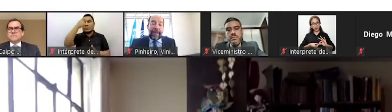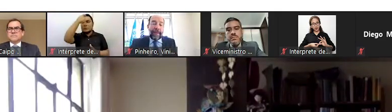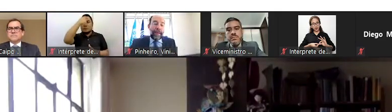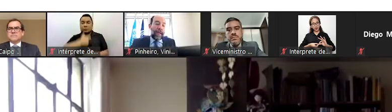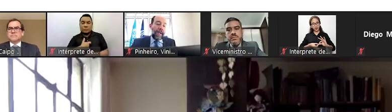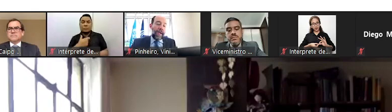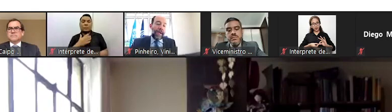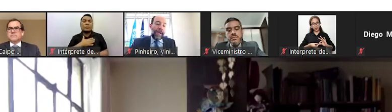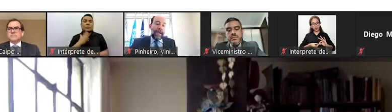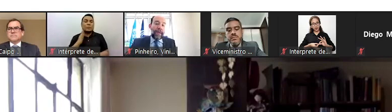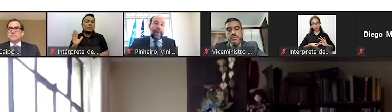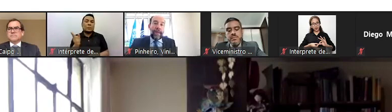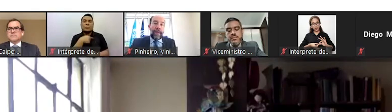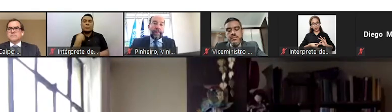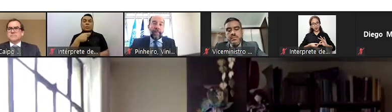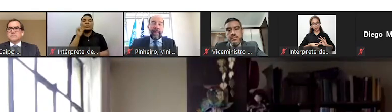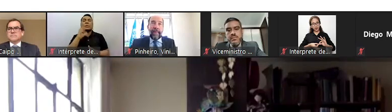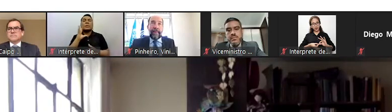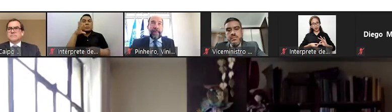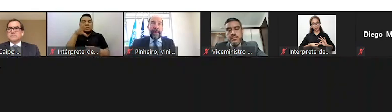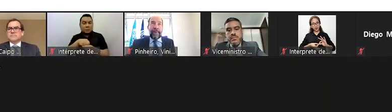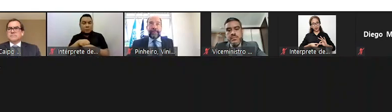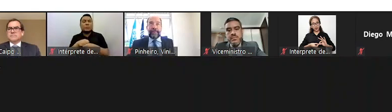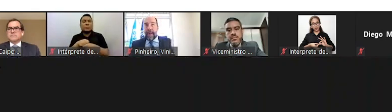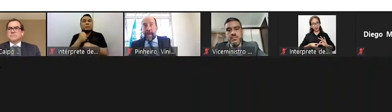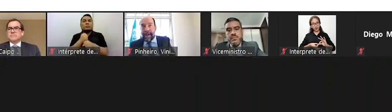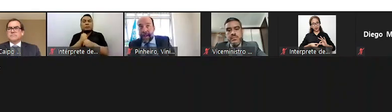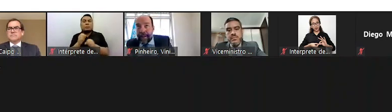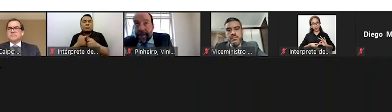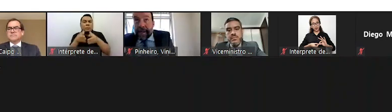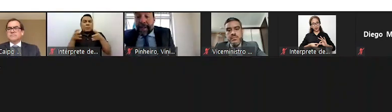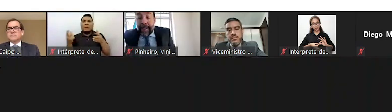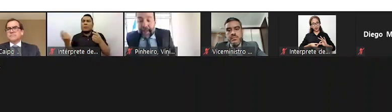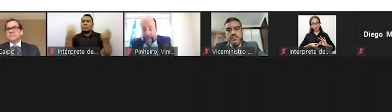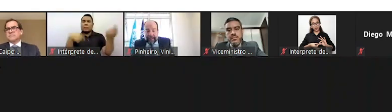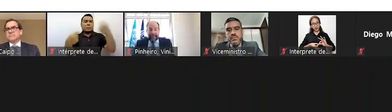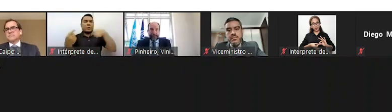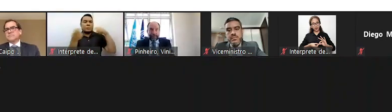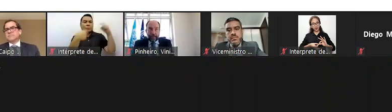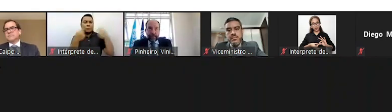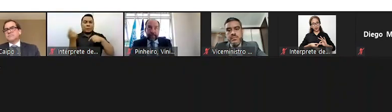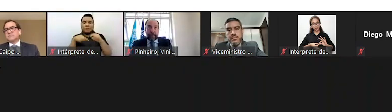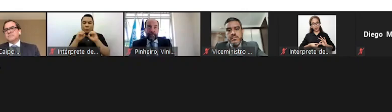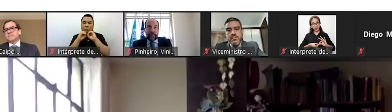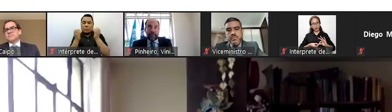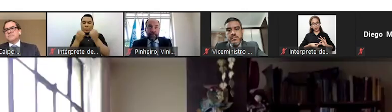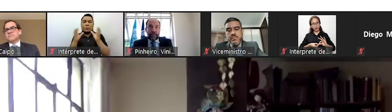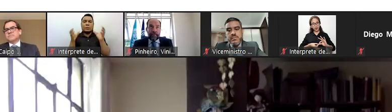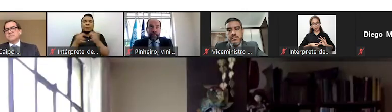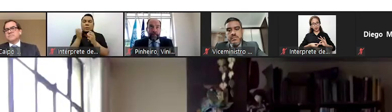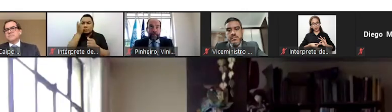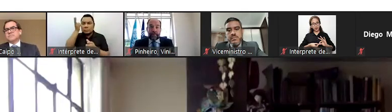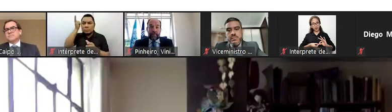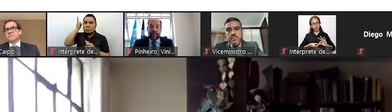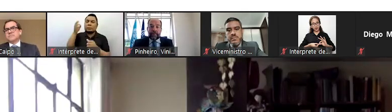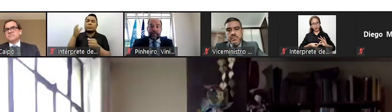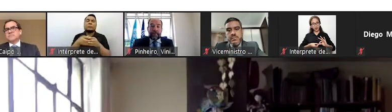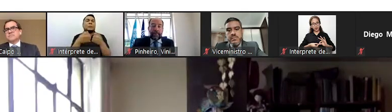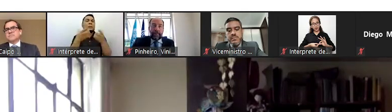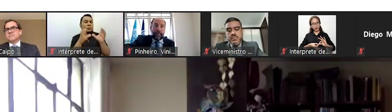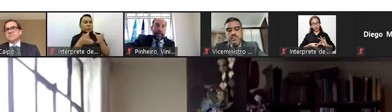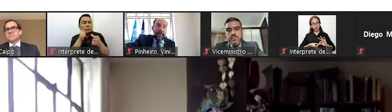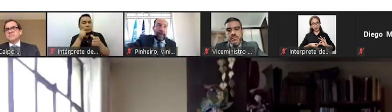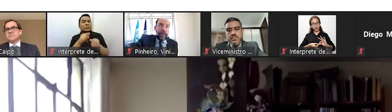and human rights we are part of a wider cooperation and along with other organizations of